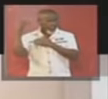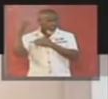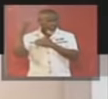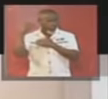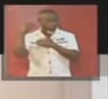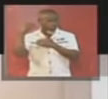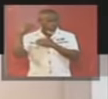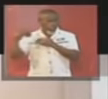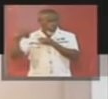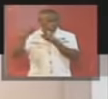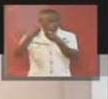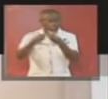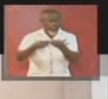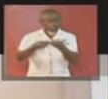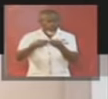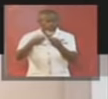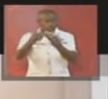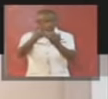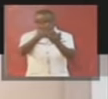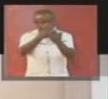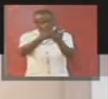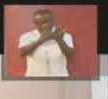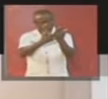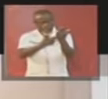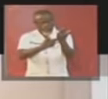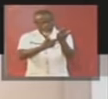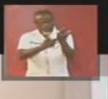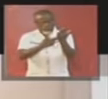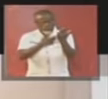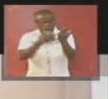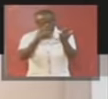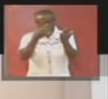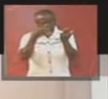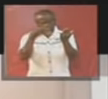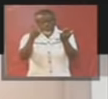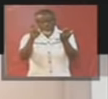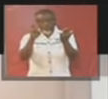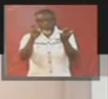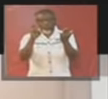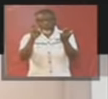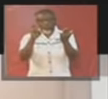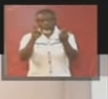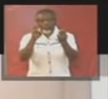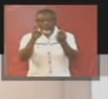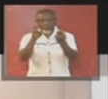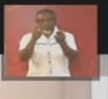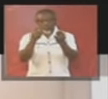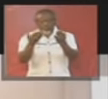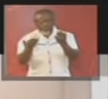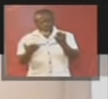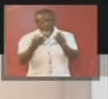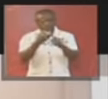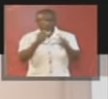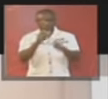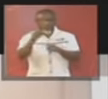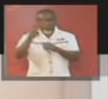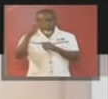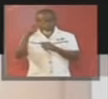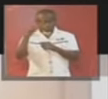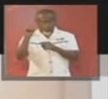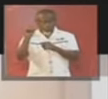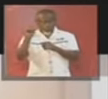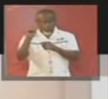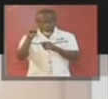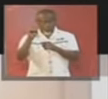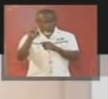a list of 17 other recommendations. I believe it was by WHO or PAHO. It was one of them. Can